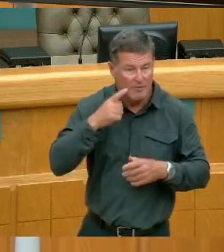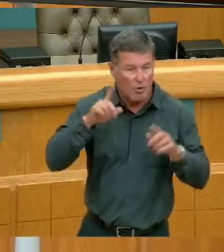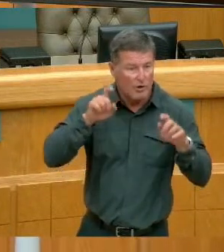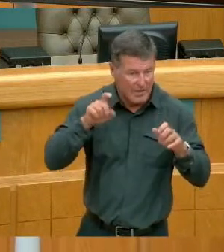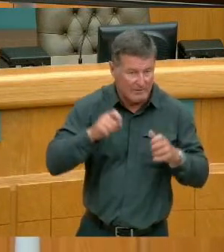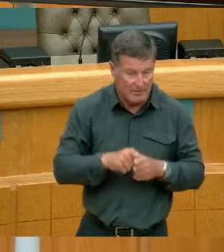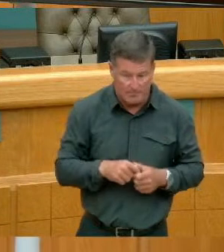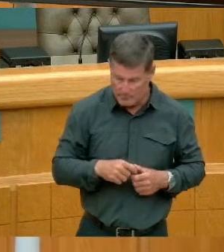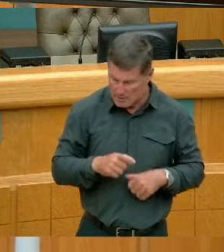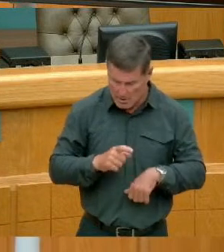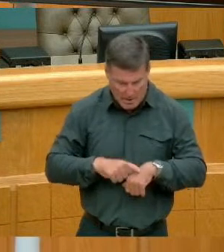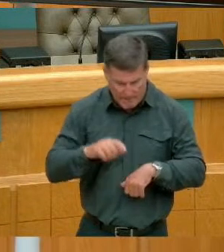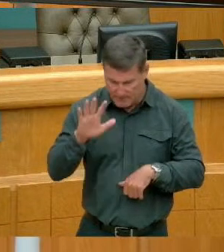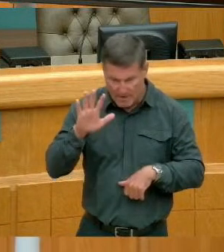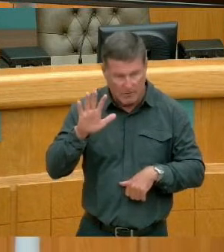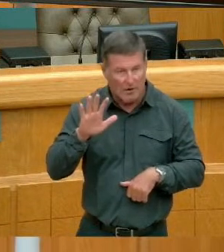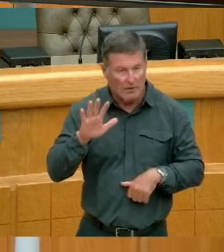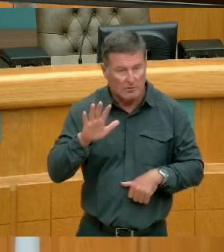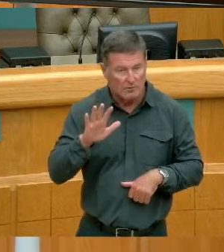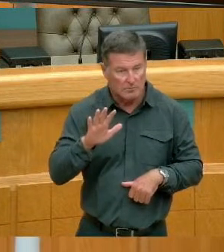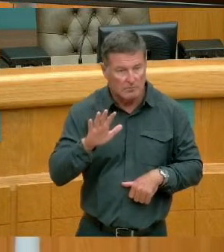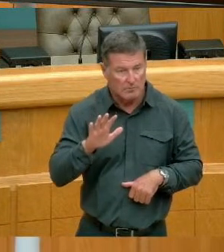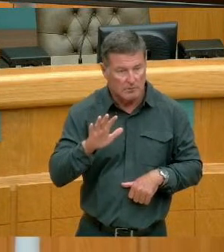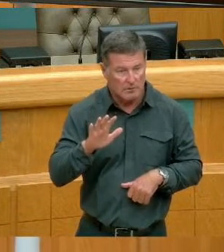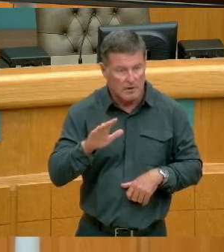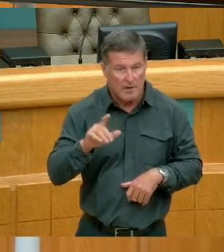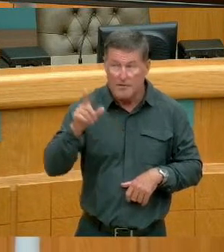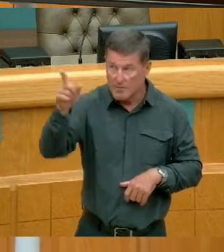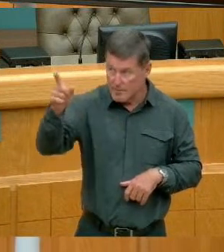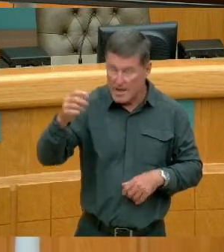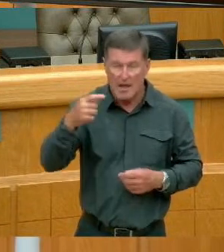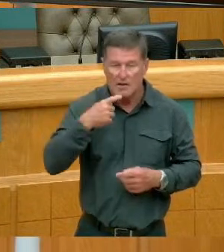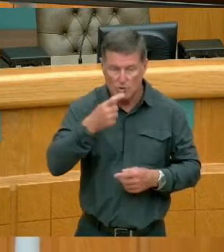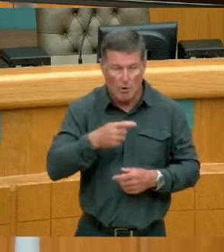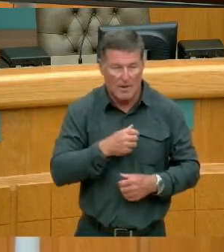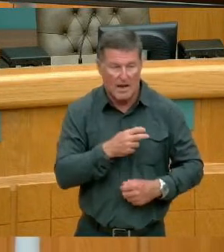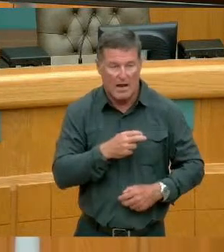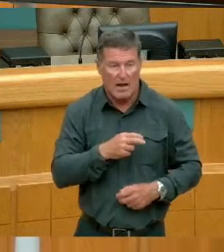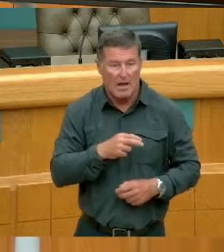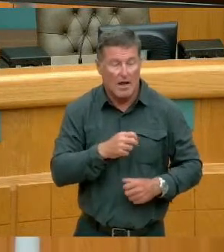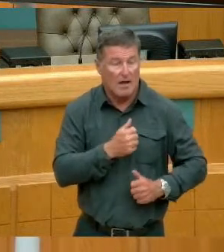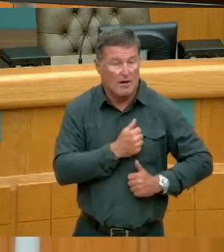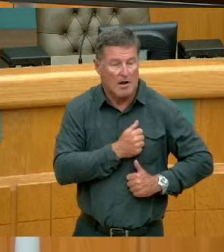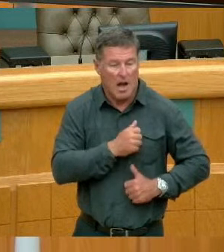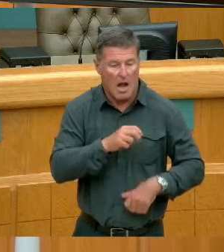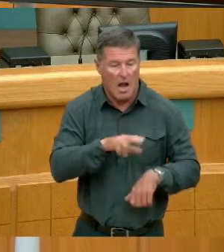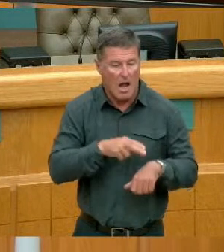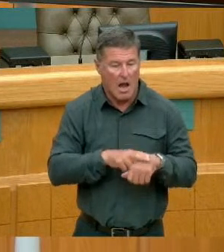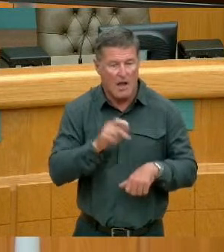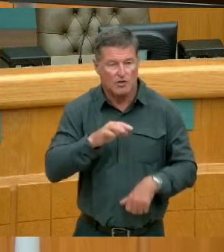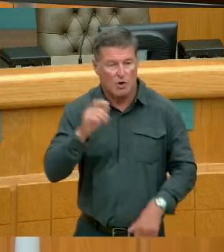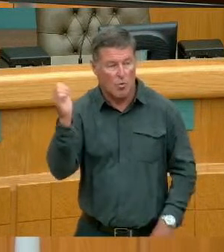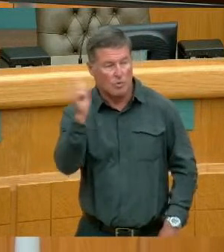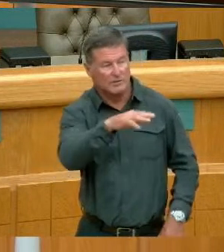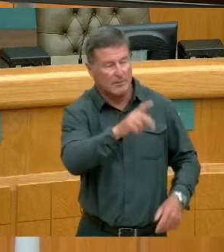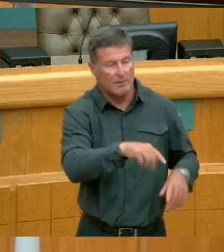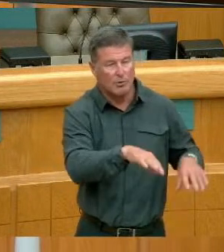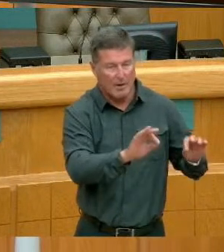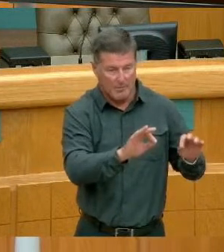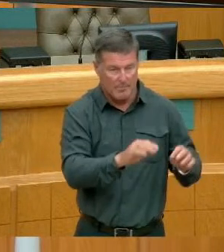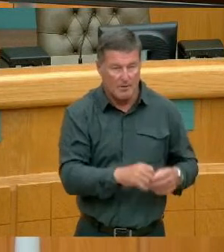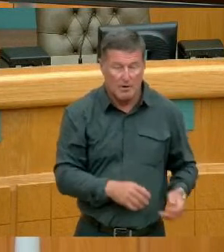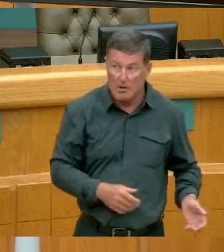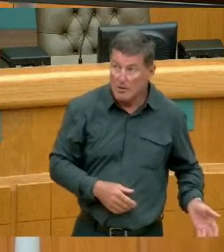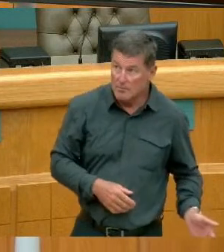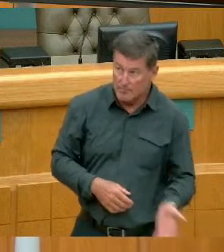5 o'clock, that's about the time I got that confirmation, and Director Rodriguez and I are going to work together to get